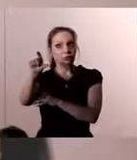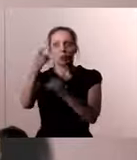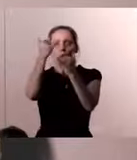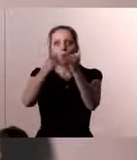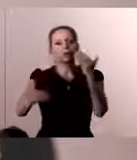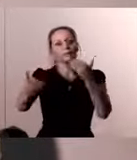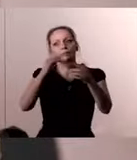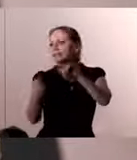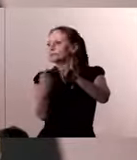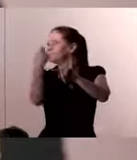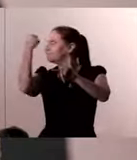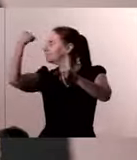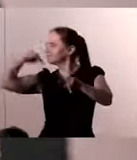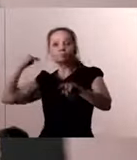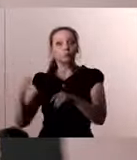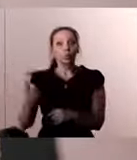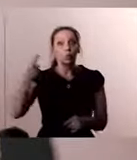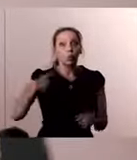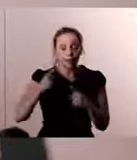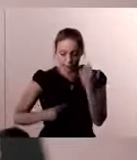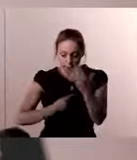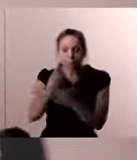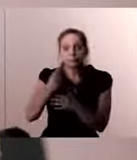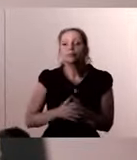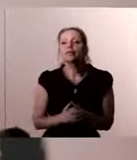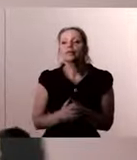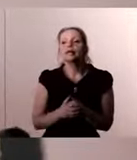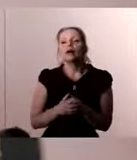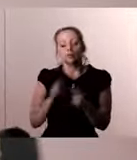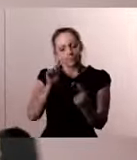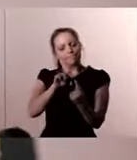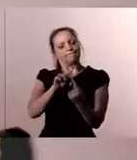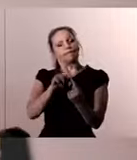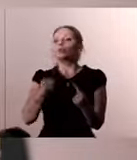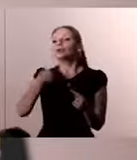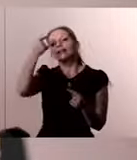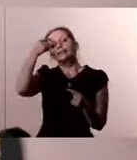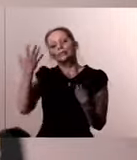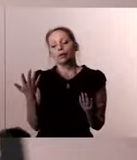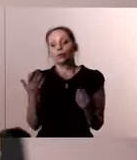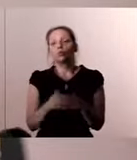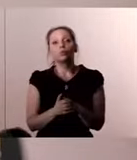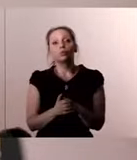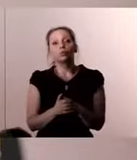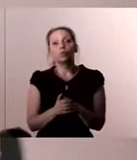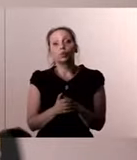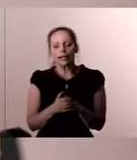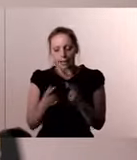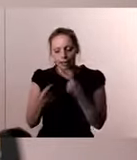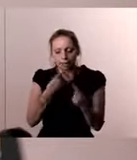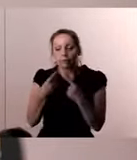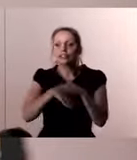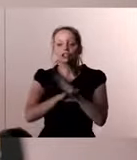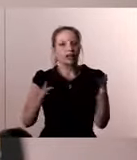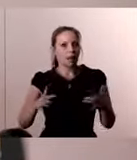with before. There are a number of reasons for that, but one that I want to think about most today is the fact that the amount of information in our